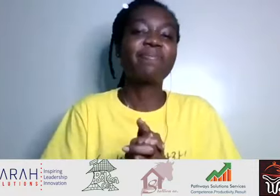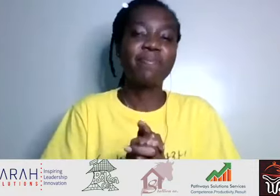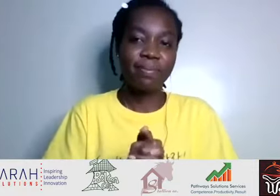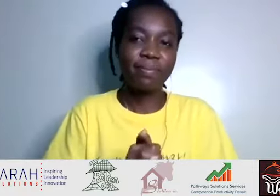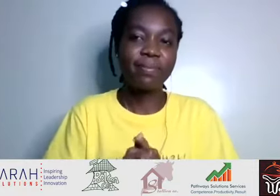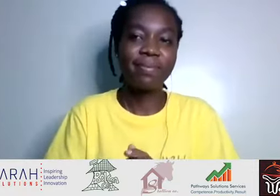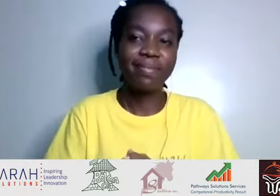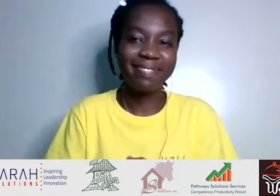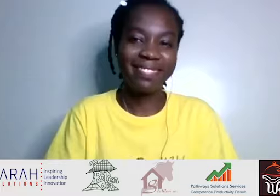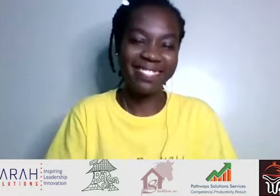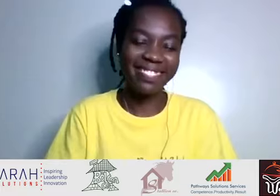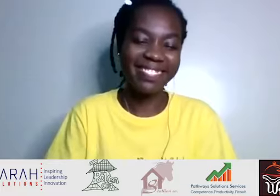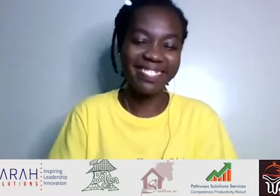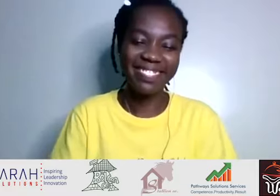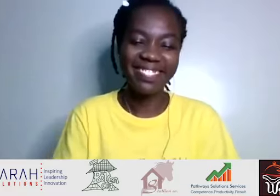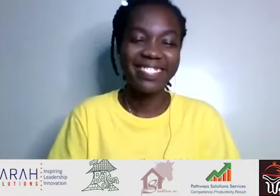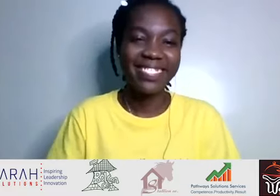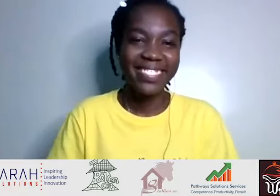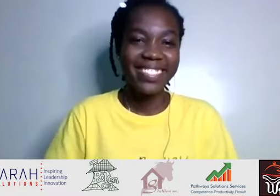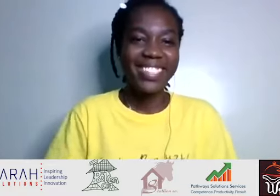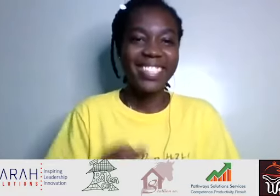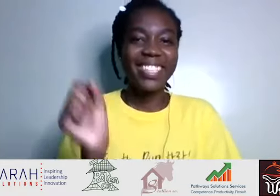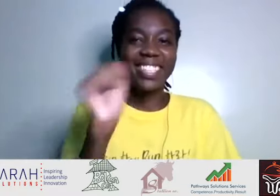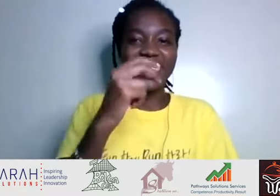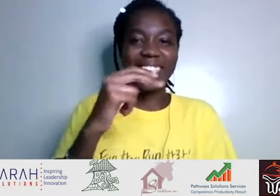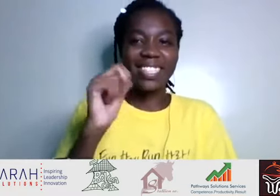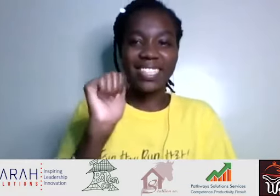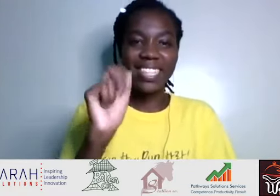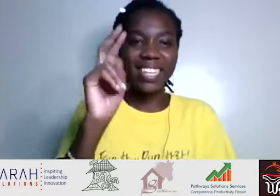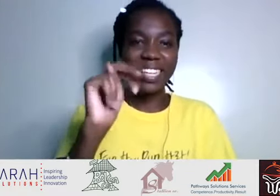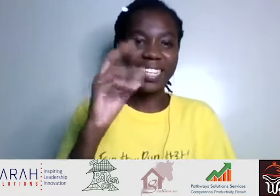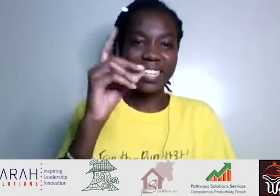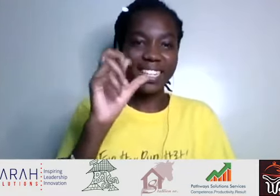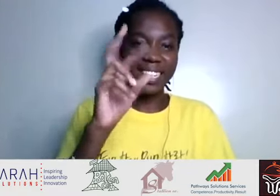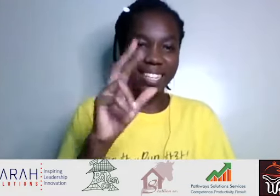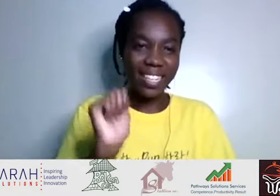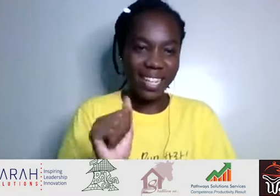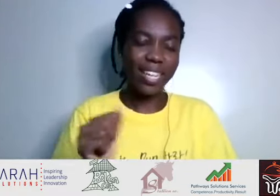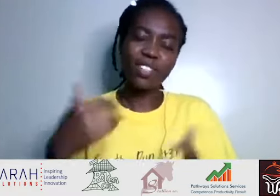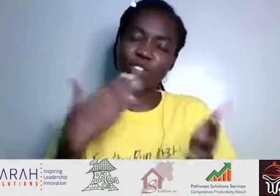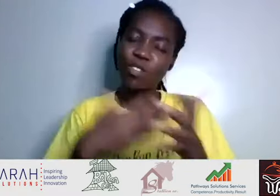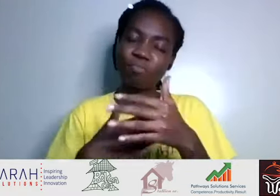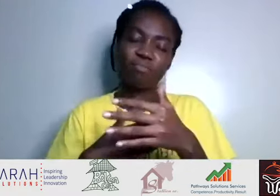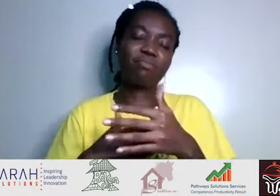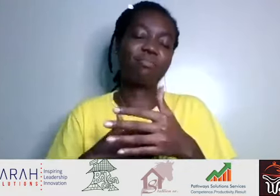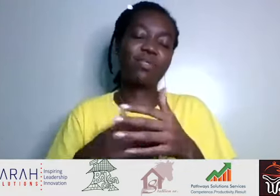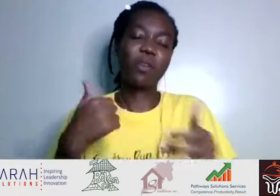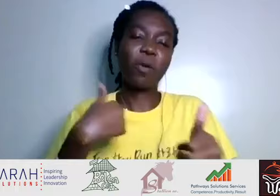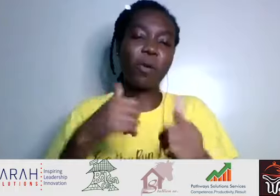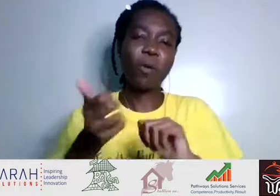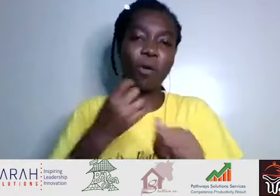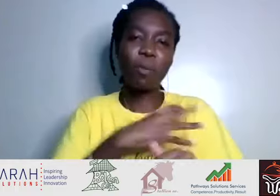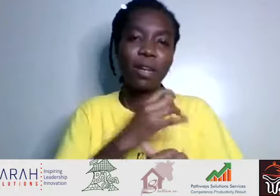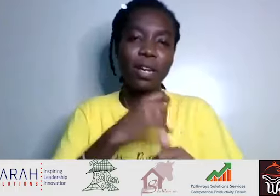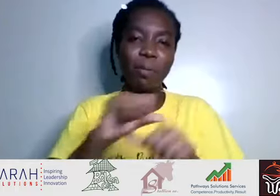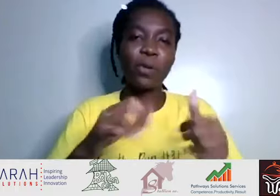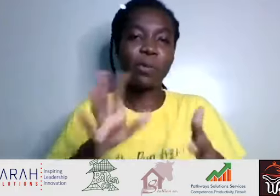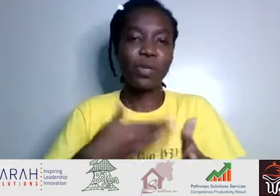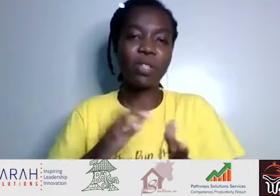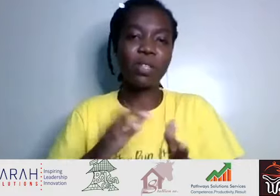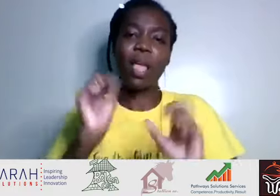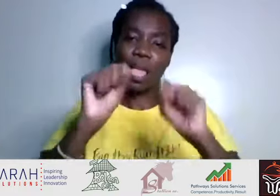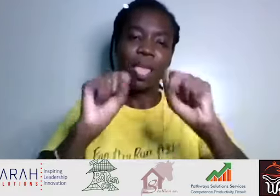stop complaining about the music. Come back. She is here. She's here, Helen. She's here. Catherine is actually on